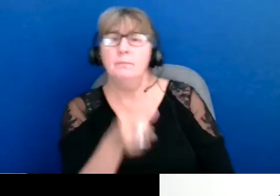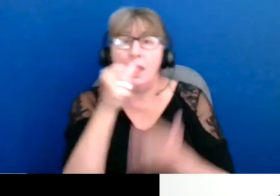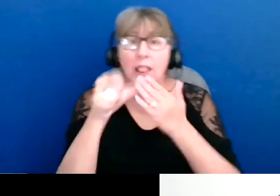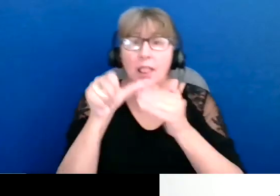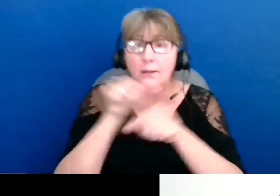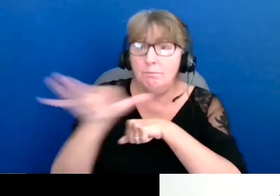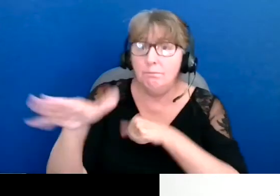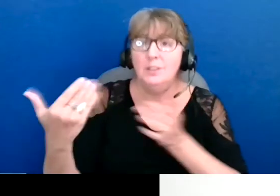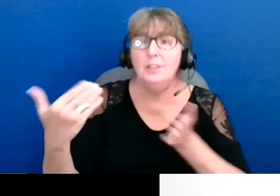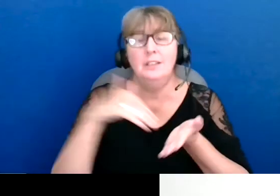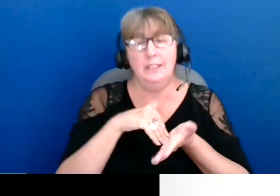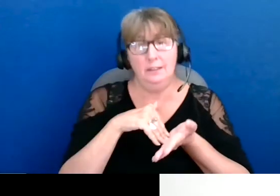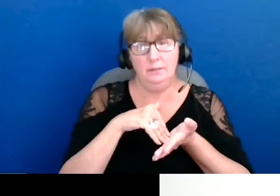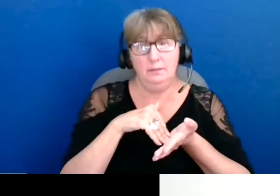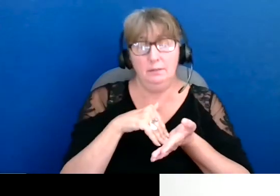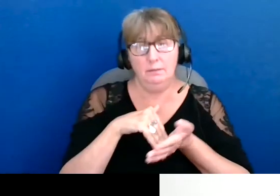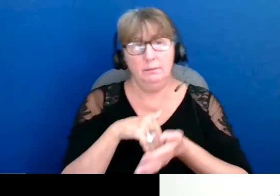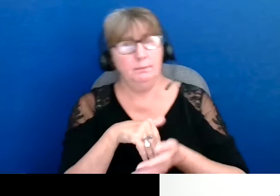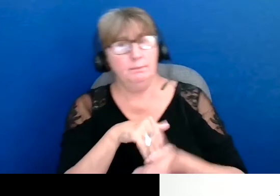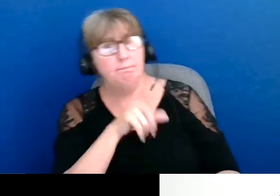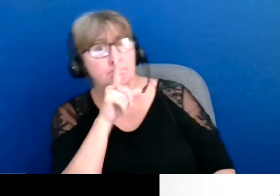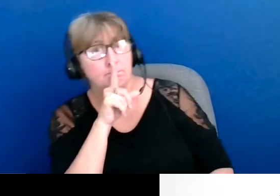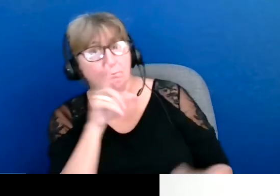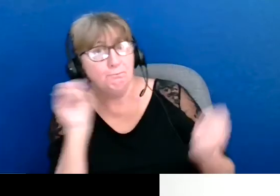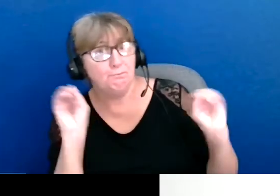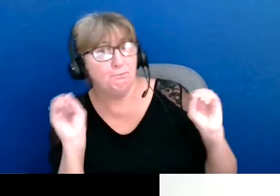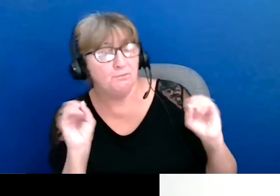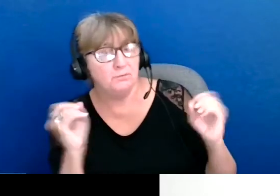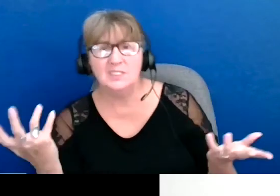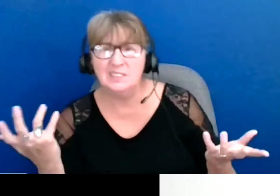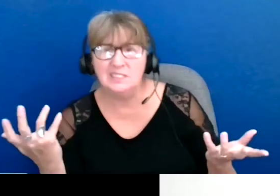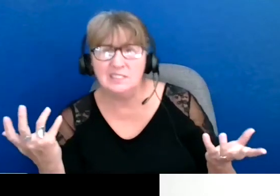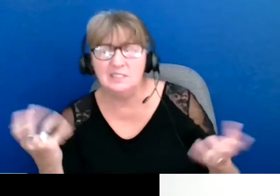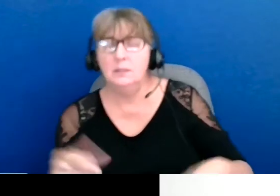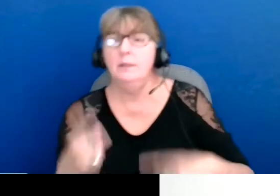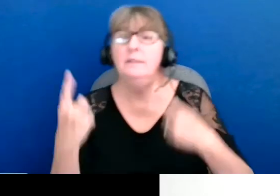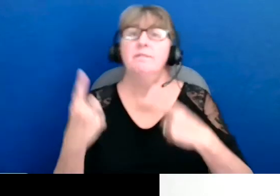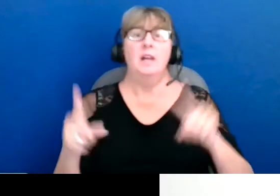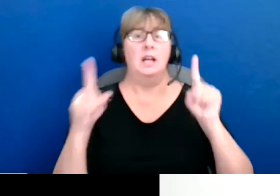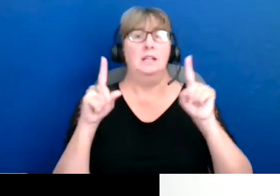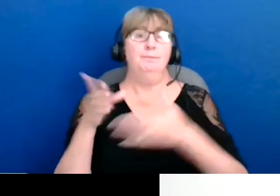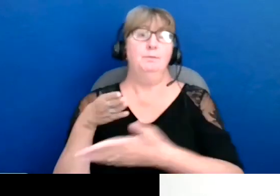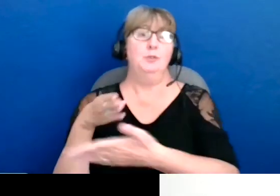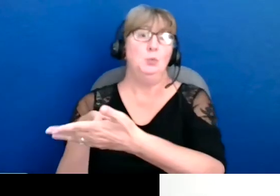again, no response. So finally, we sued them.